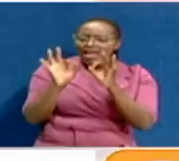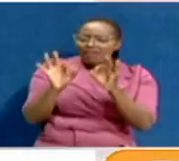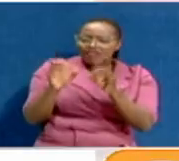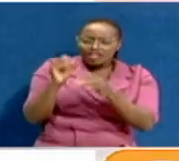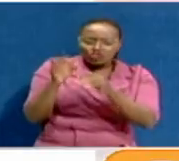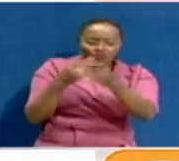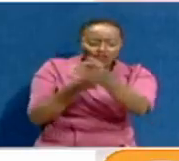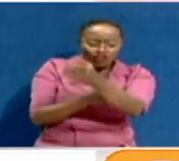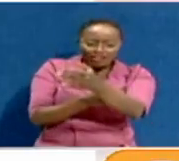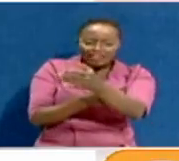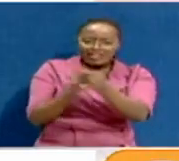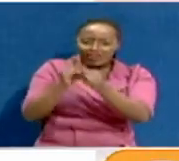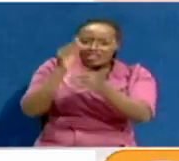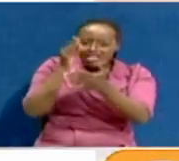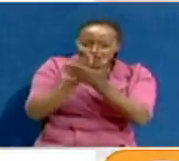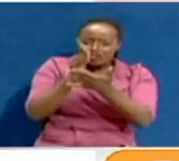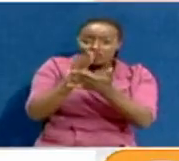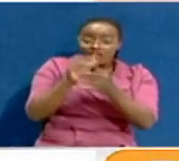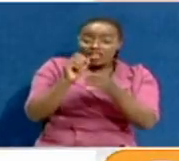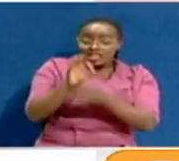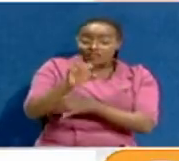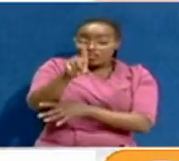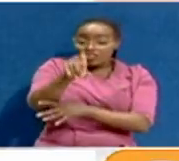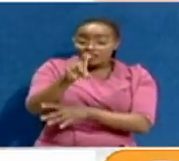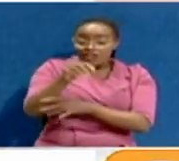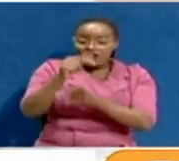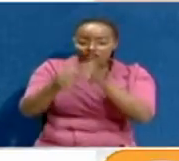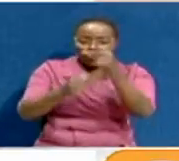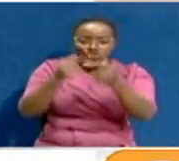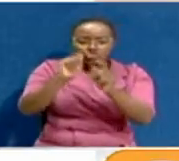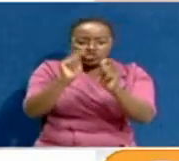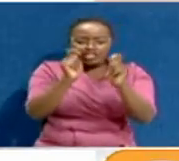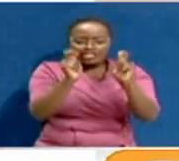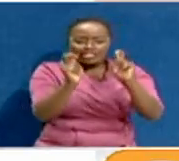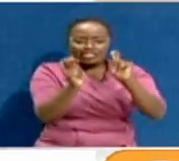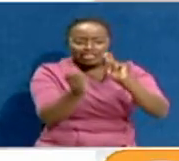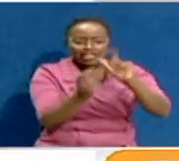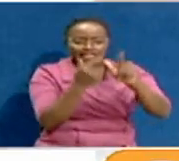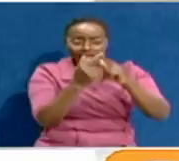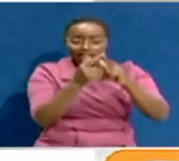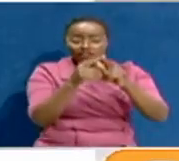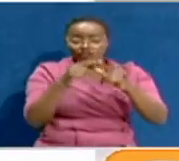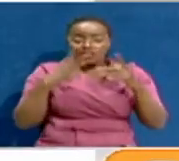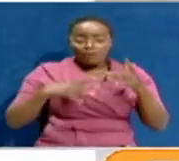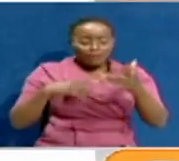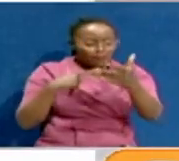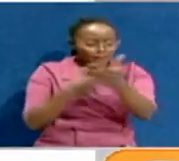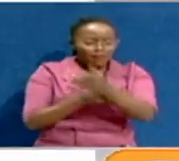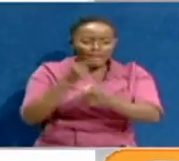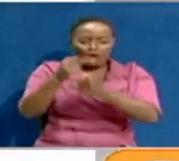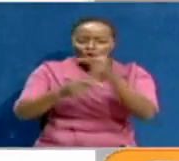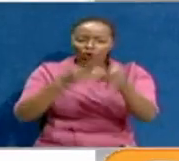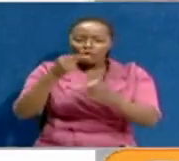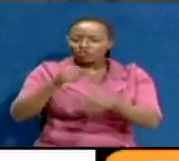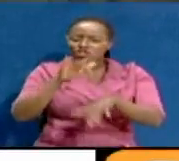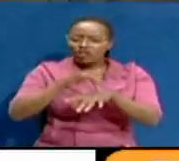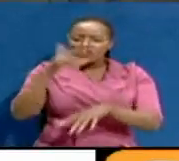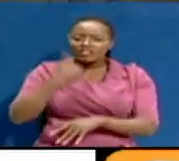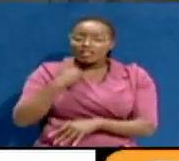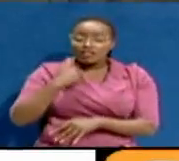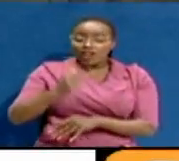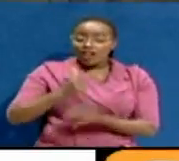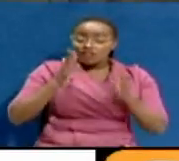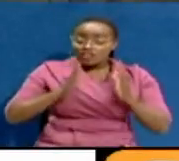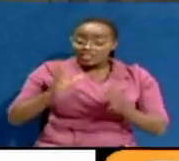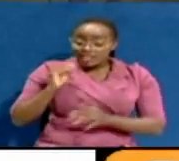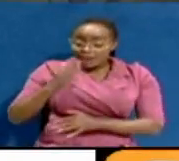the vaccine if at all the virus is presumed to be mutating? And why should already vaccinated people still get infected? My guests